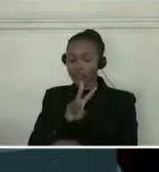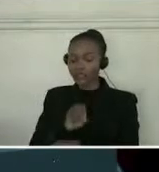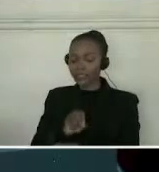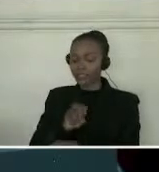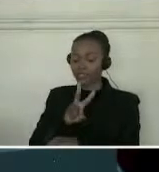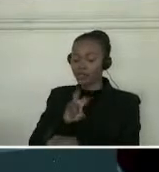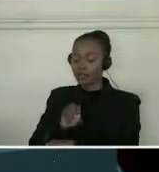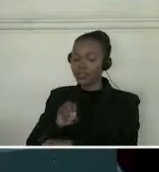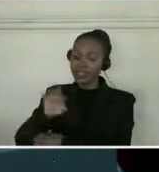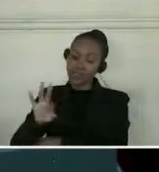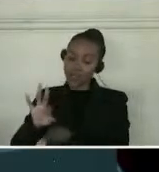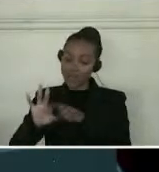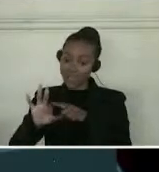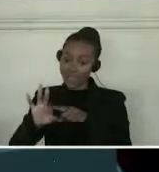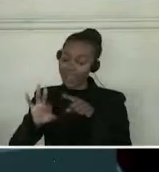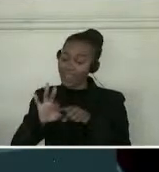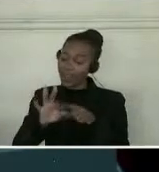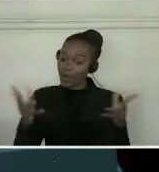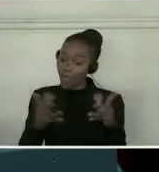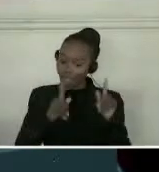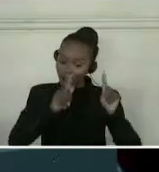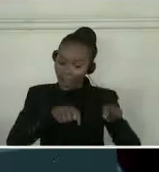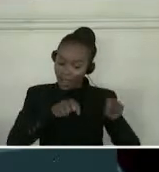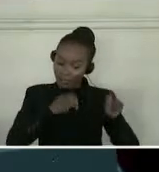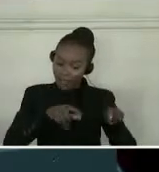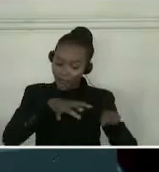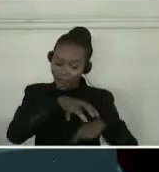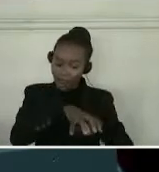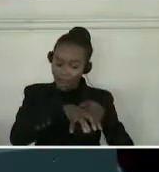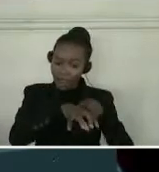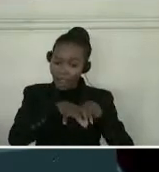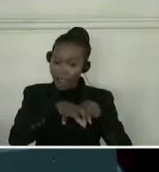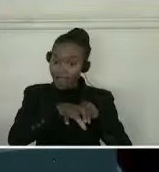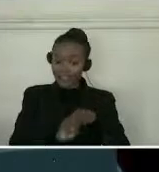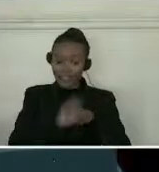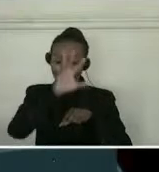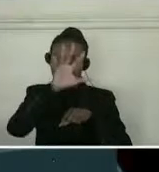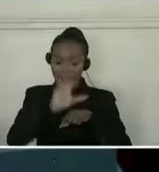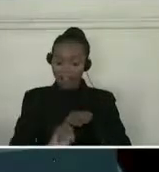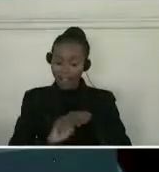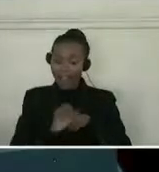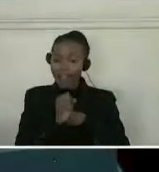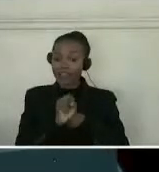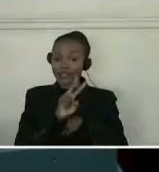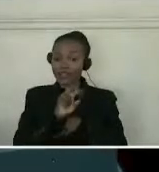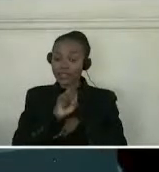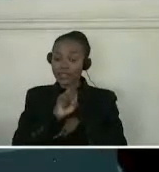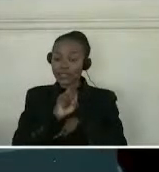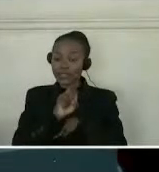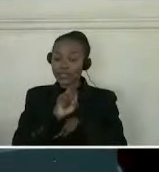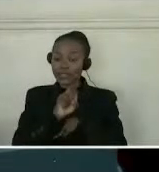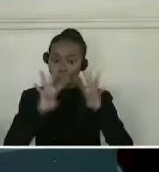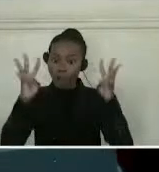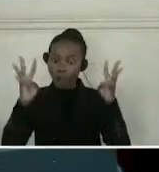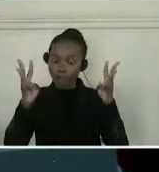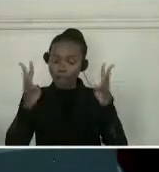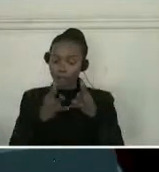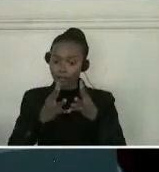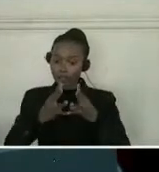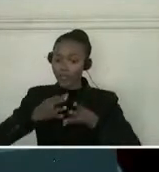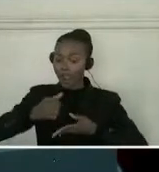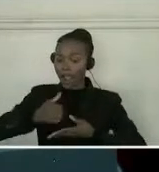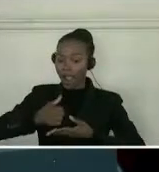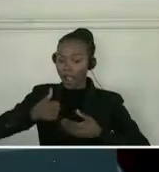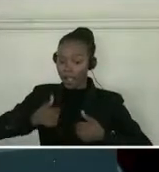hosts the 2023 netball world cup this tournament will showcase the talent and unite our